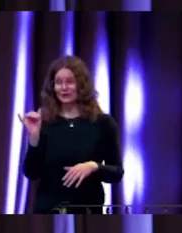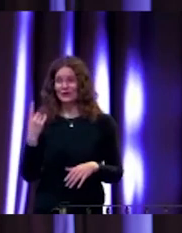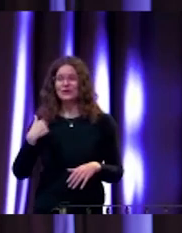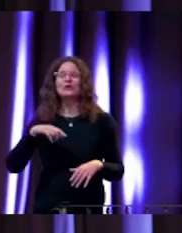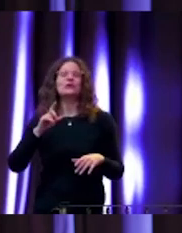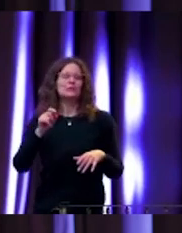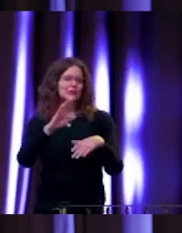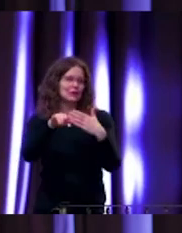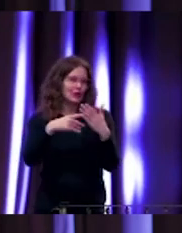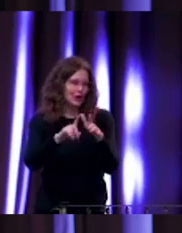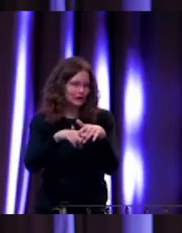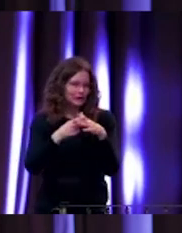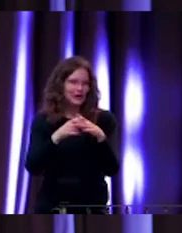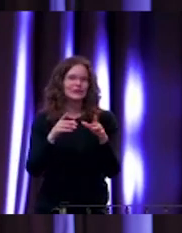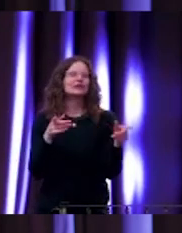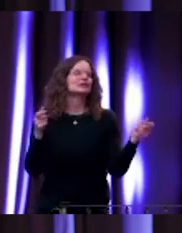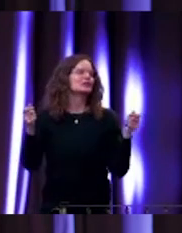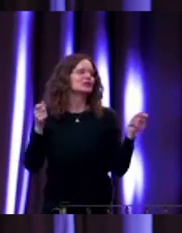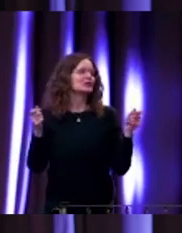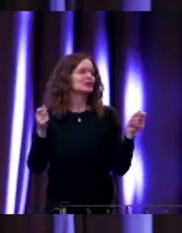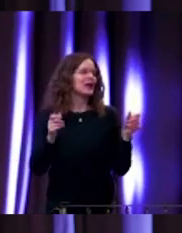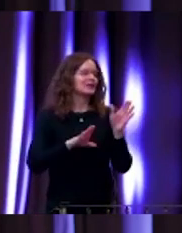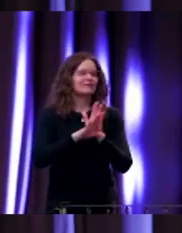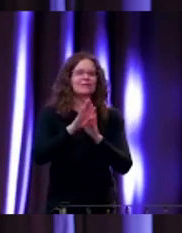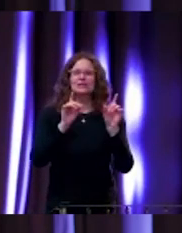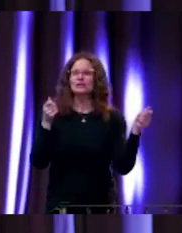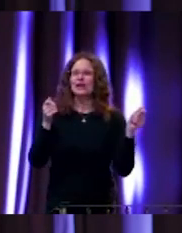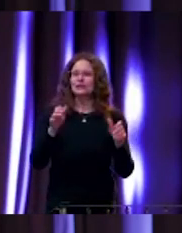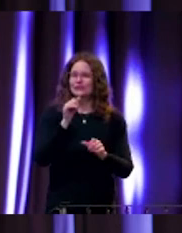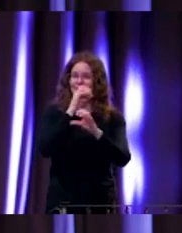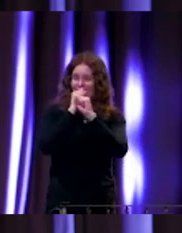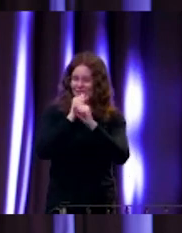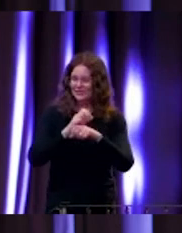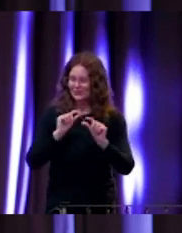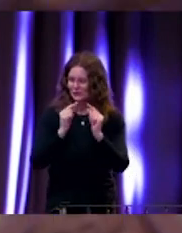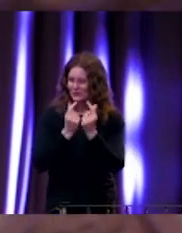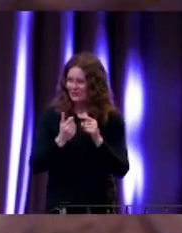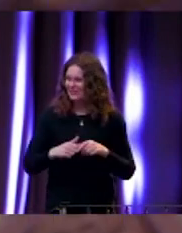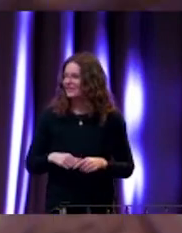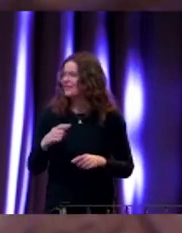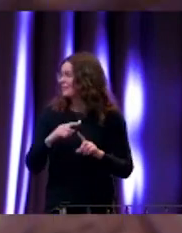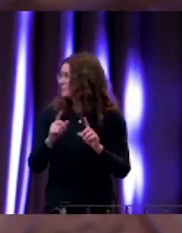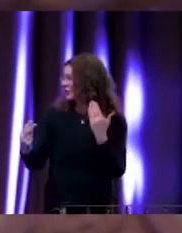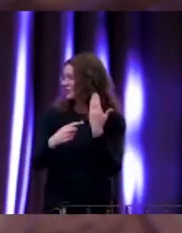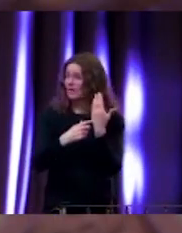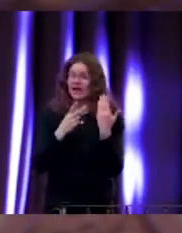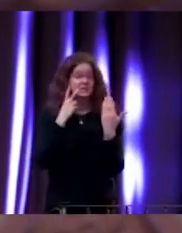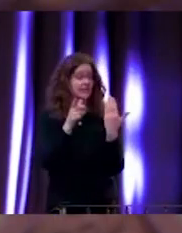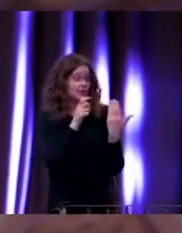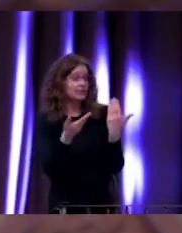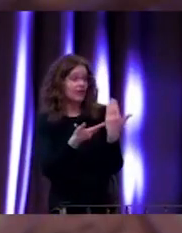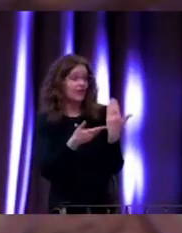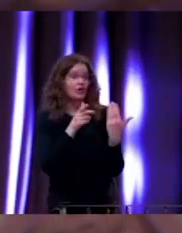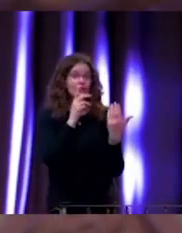can tell us, because when we do see a program, the first thing we do is flip to the back to see who's in there, who's funding it. But I think Richard made a